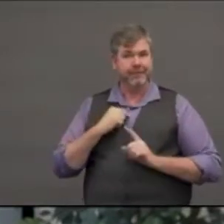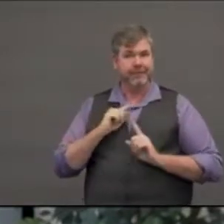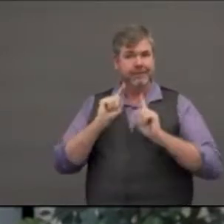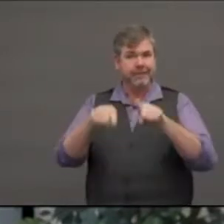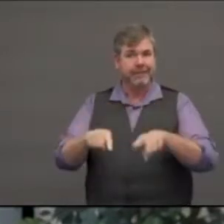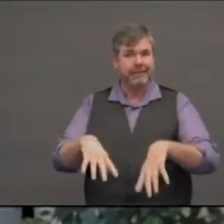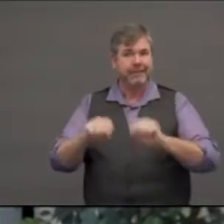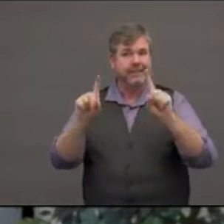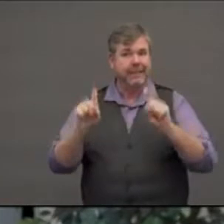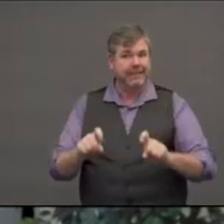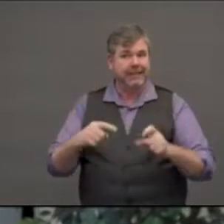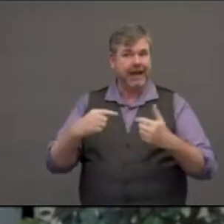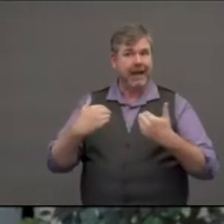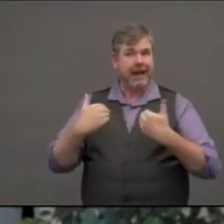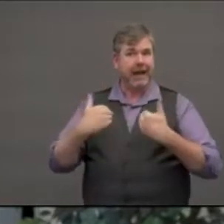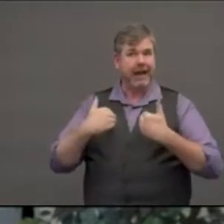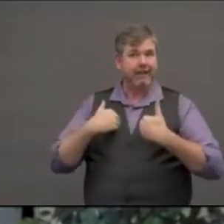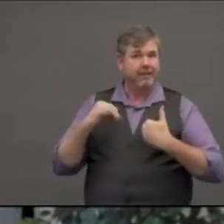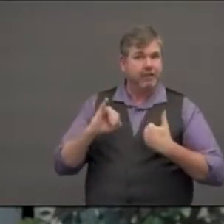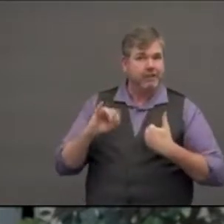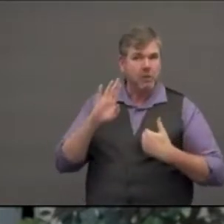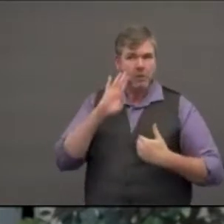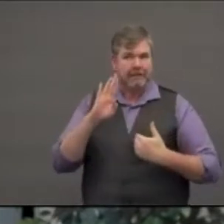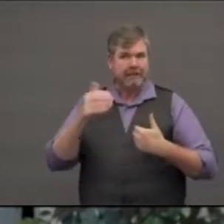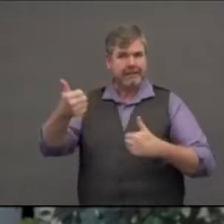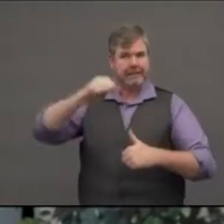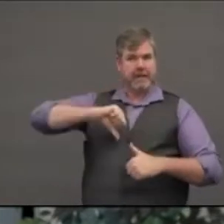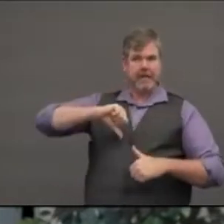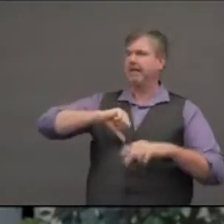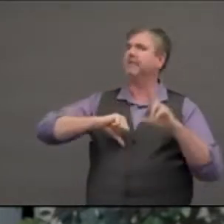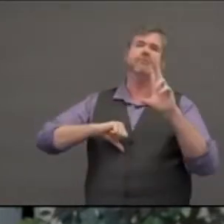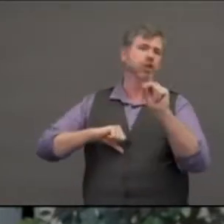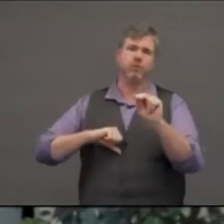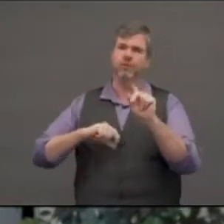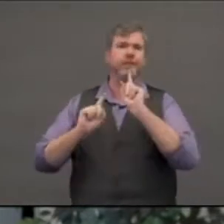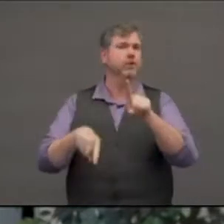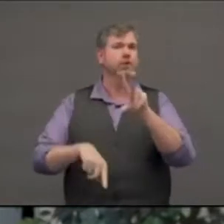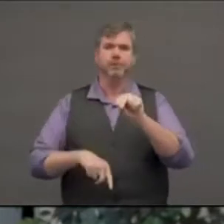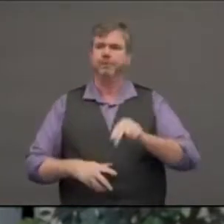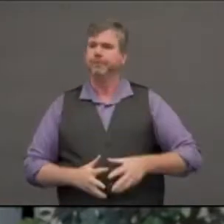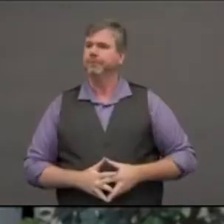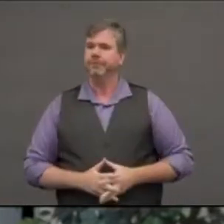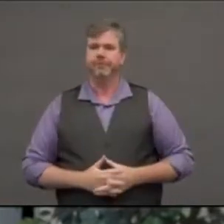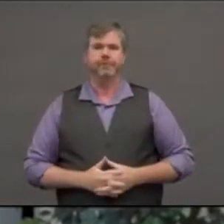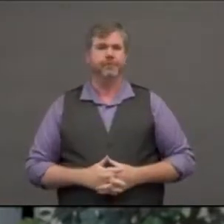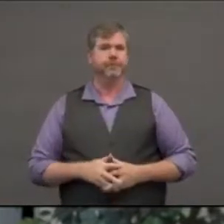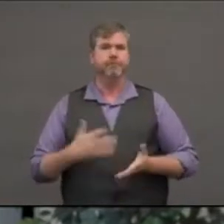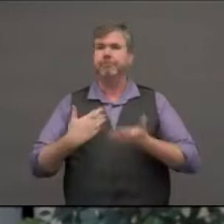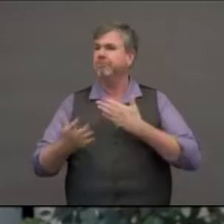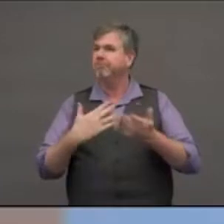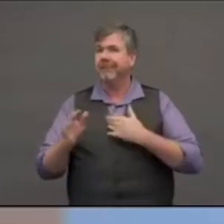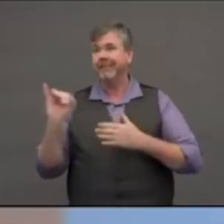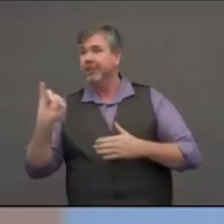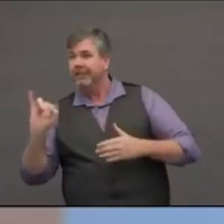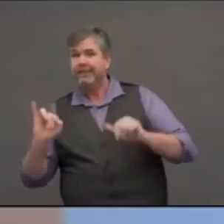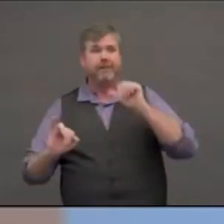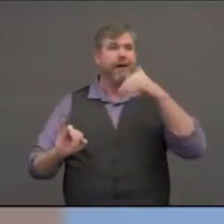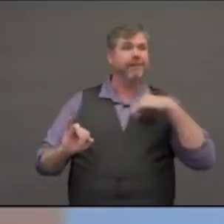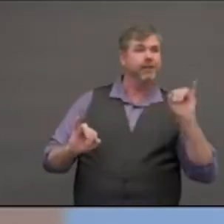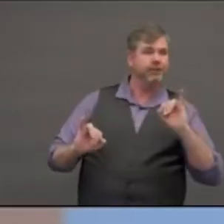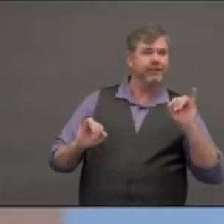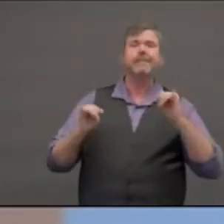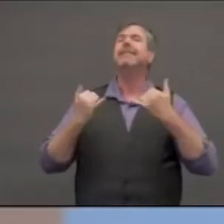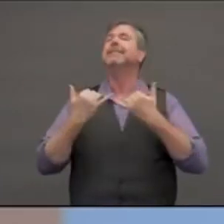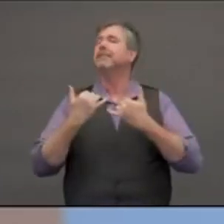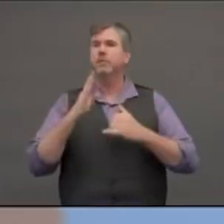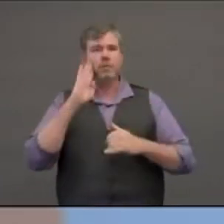are not going to be denied based on the fact that they have insurance at this time. And it's just as simple as that. You will not be denied because you have